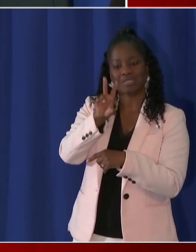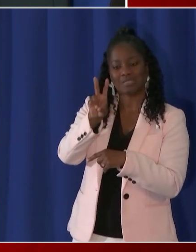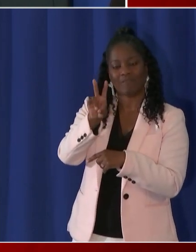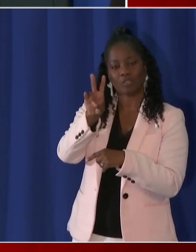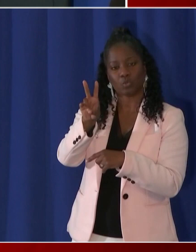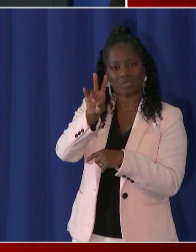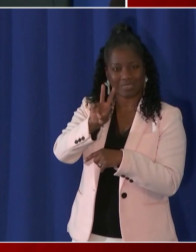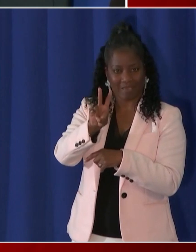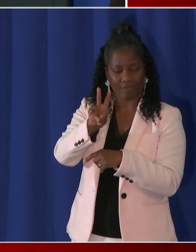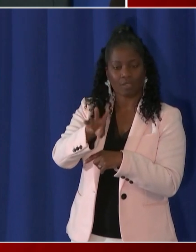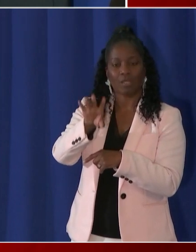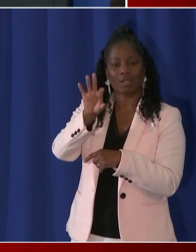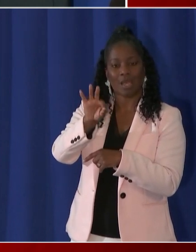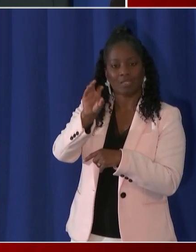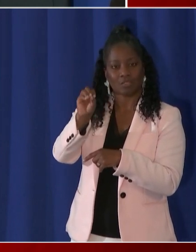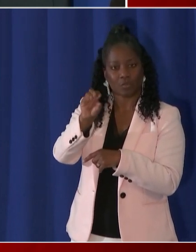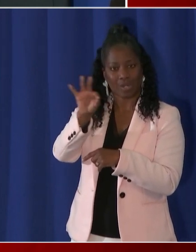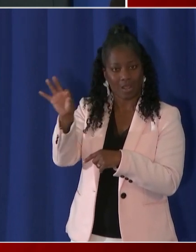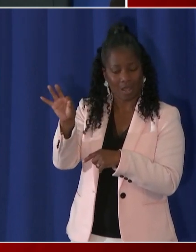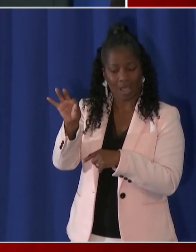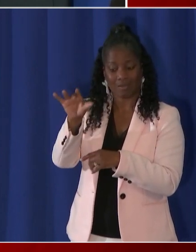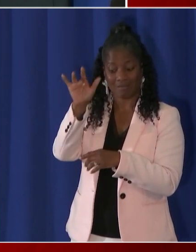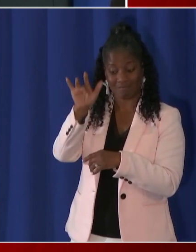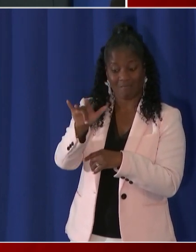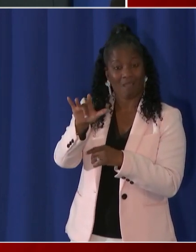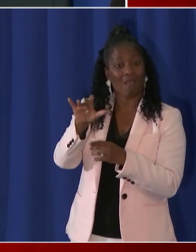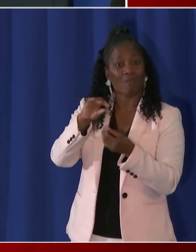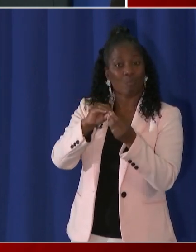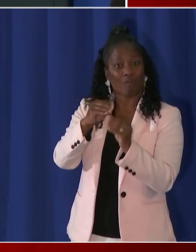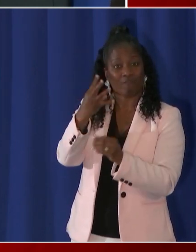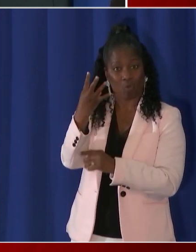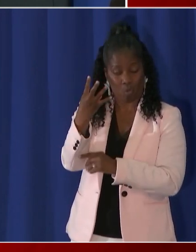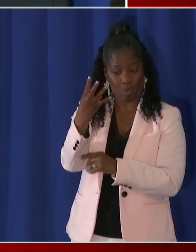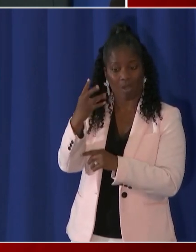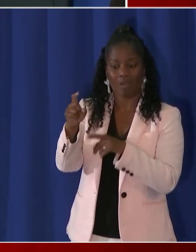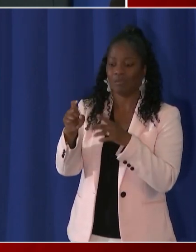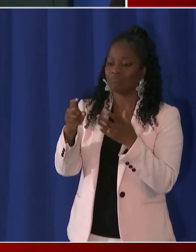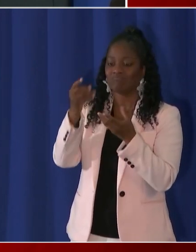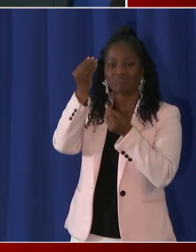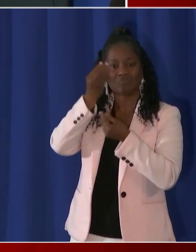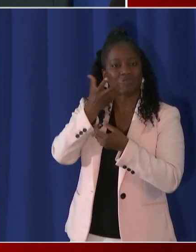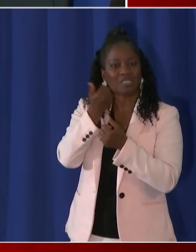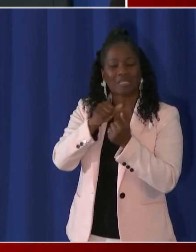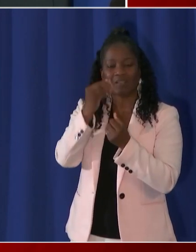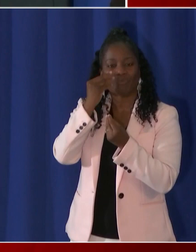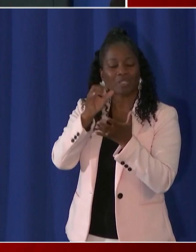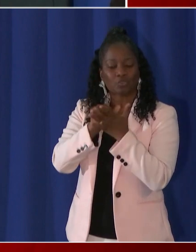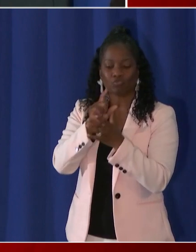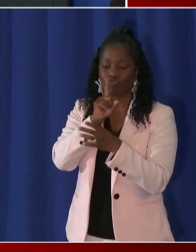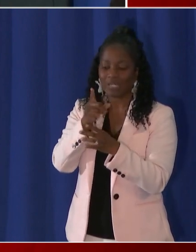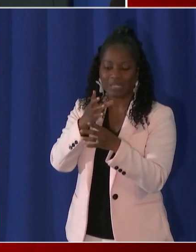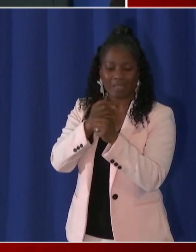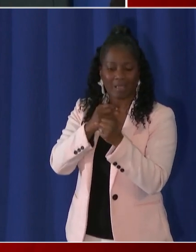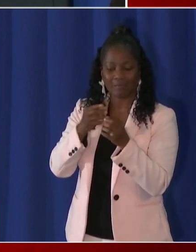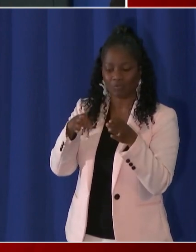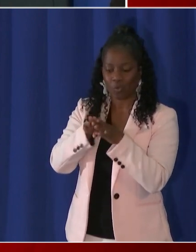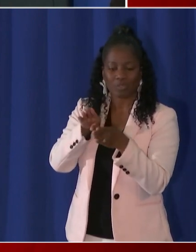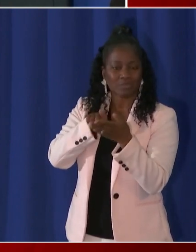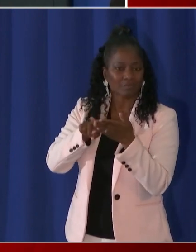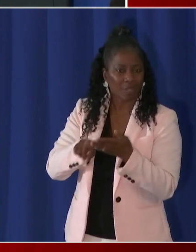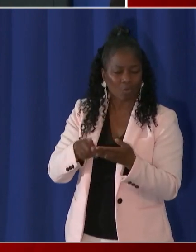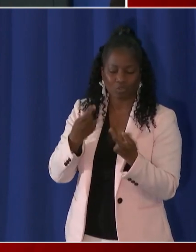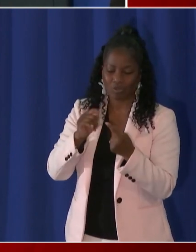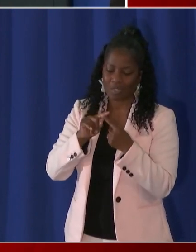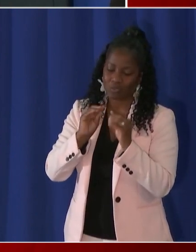202-727-9099. Please hit option 4 to call in any information that might help us really kind of get to the bottom of this. We're trying to really